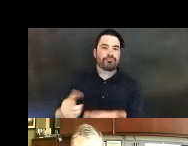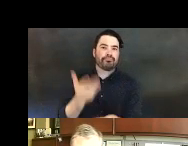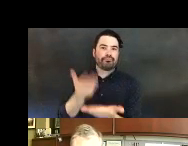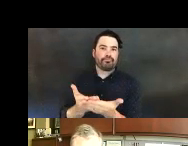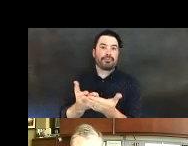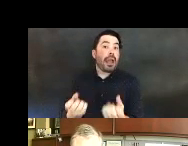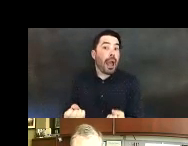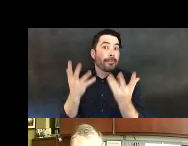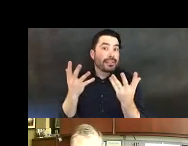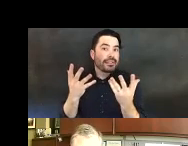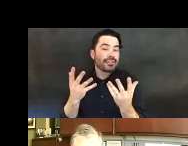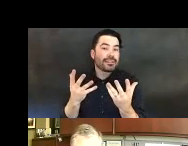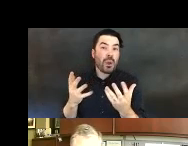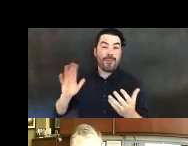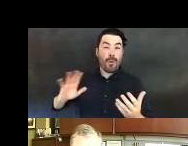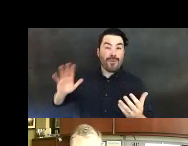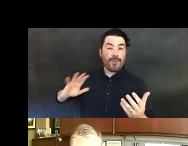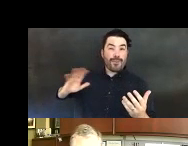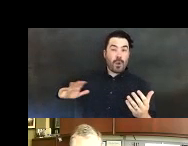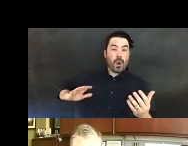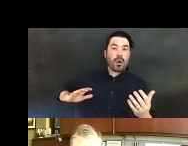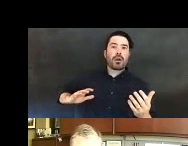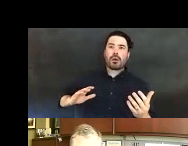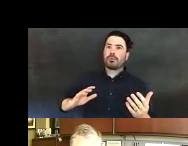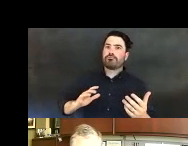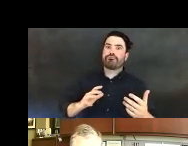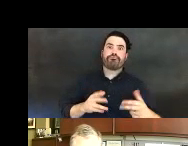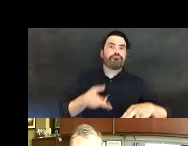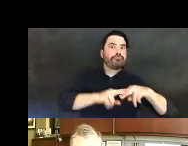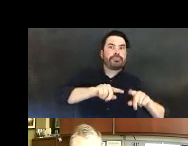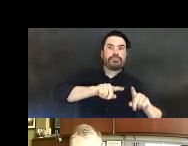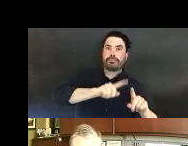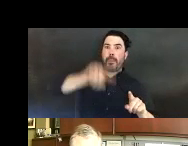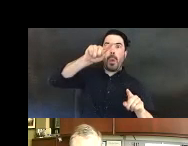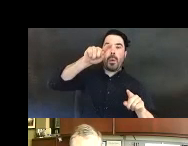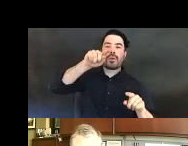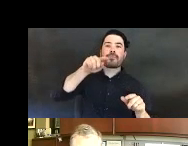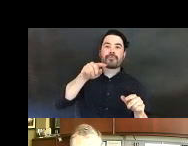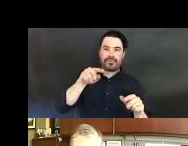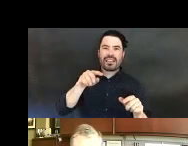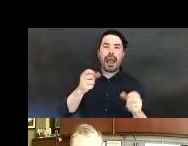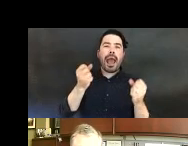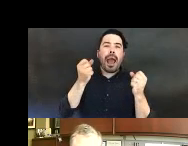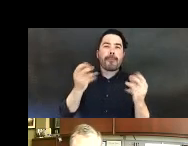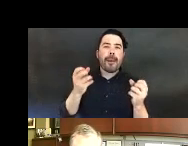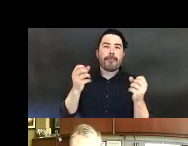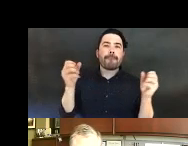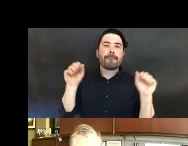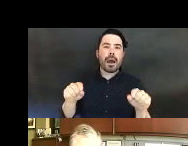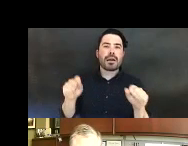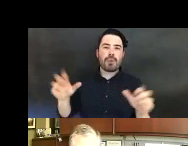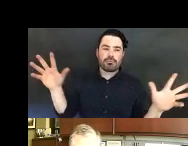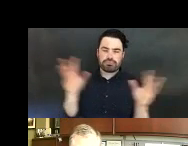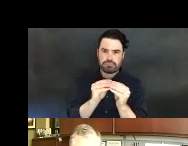early on, we increased our analytic capacity. Some of our testing constraints were related to